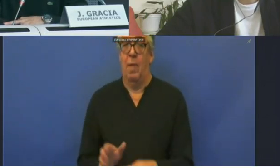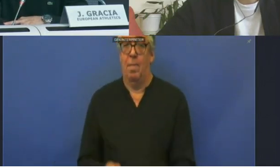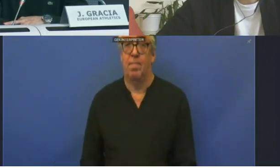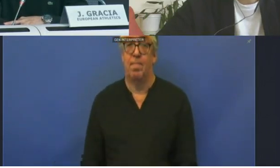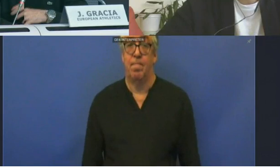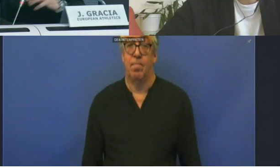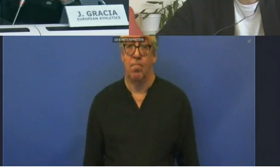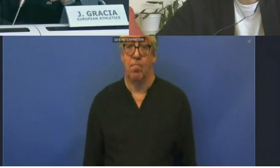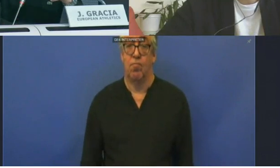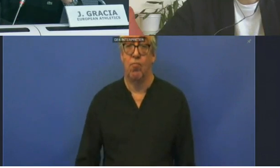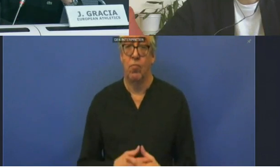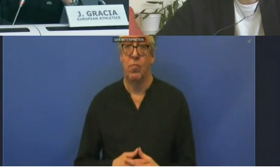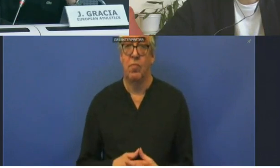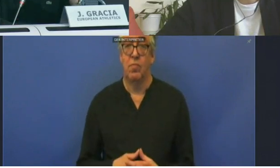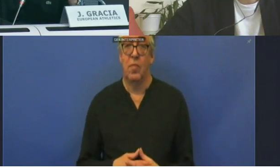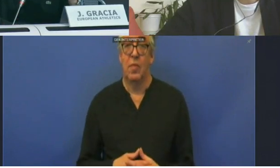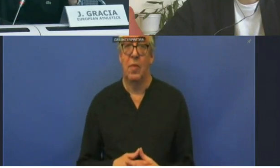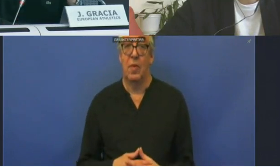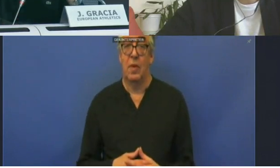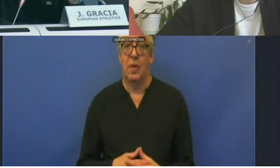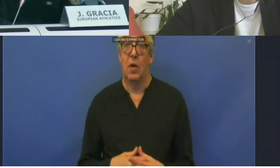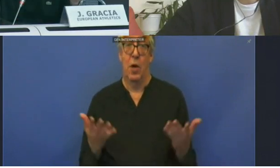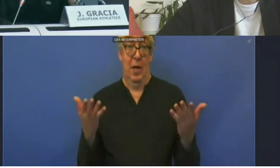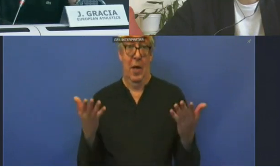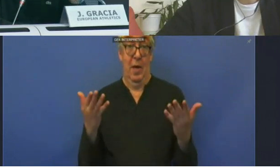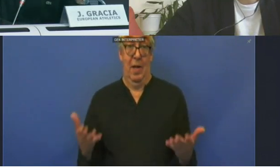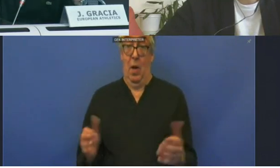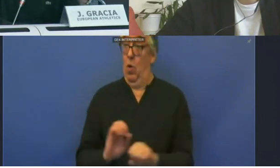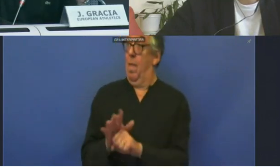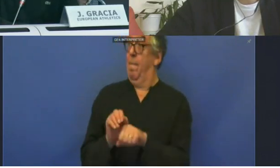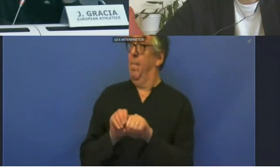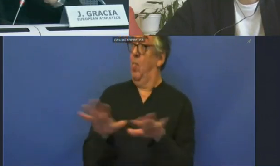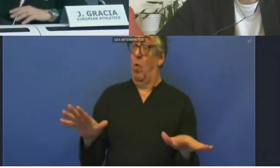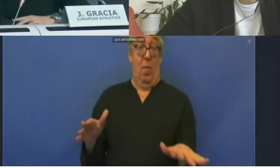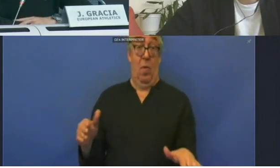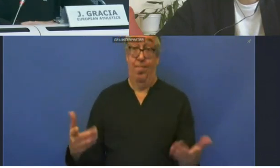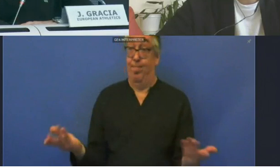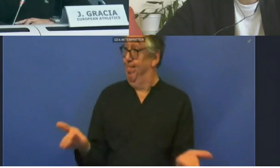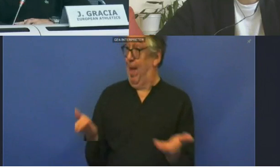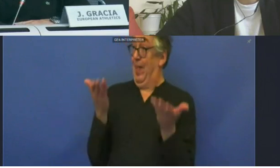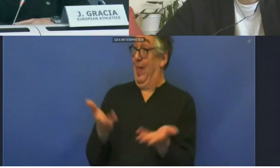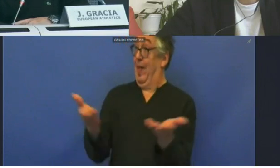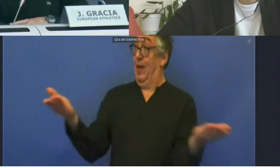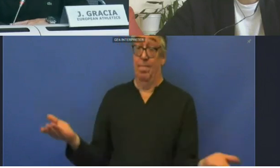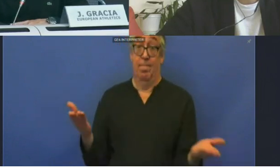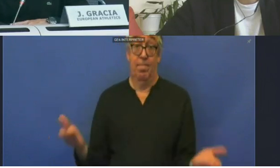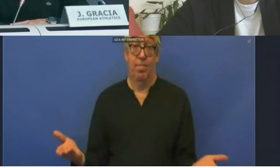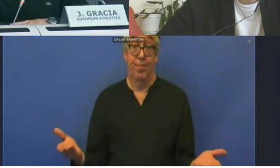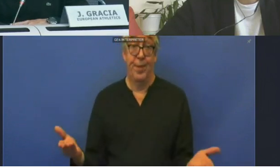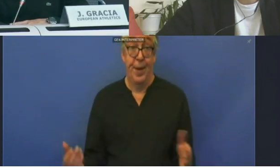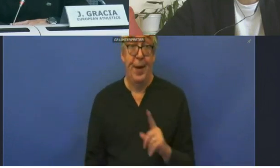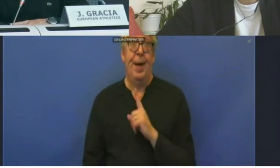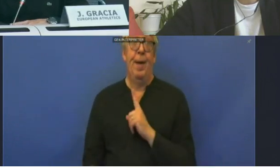We have the situation of this pandemic, which is something which happened only two years ago,